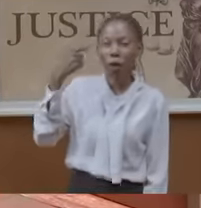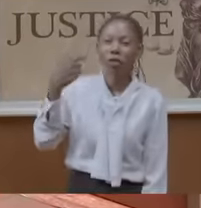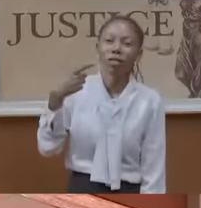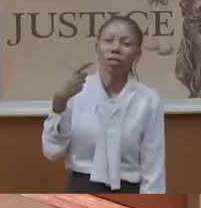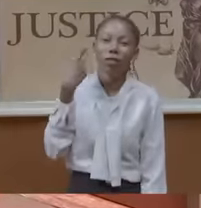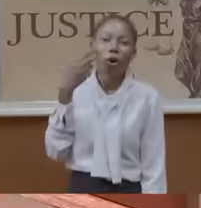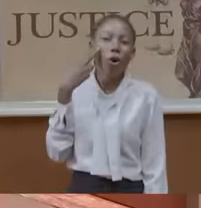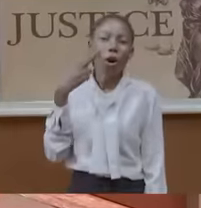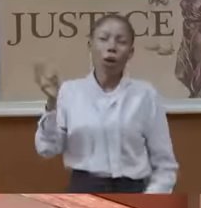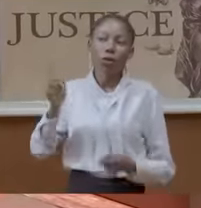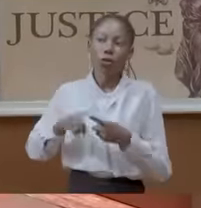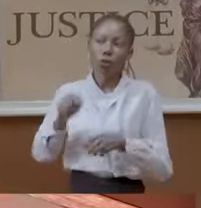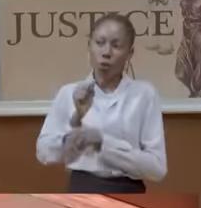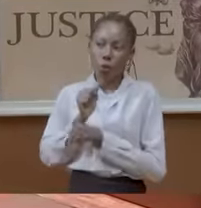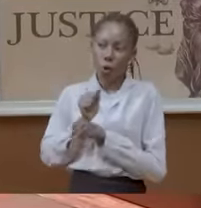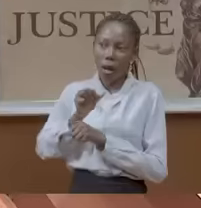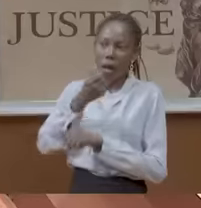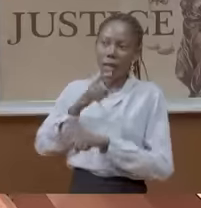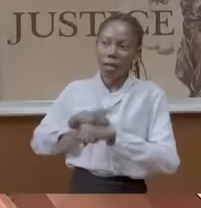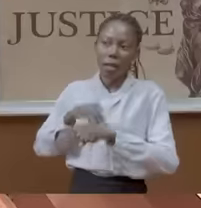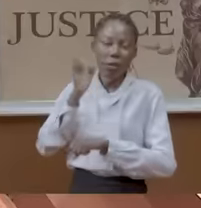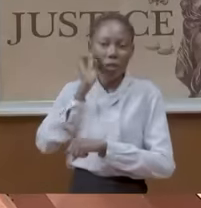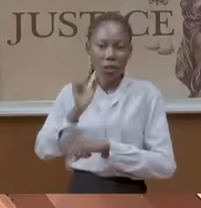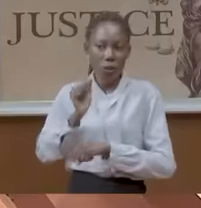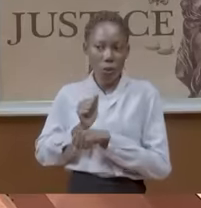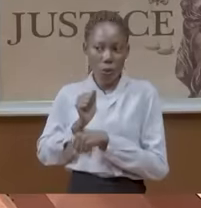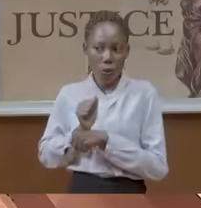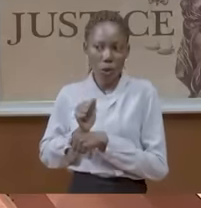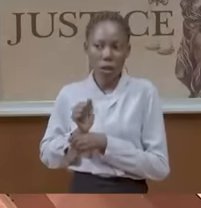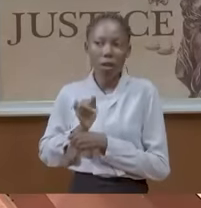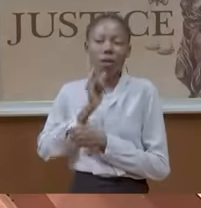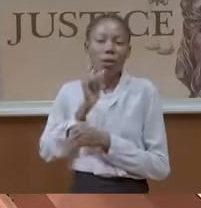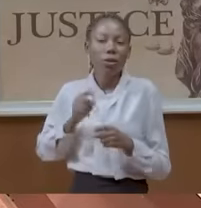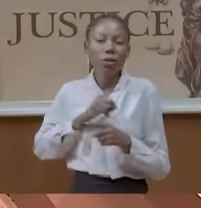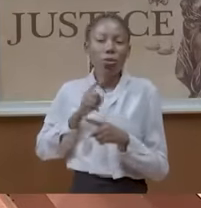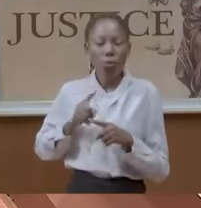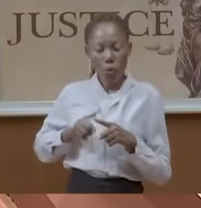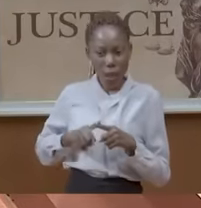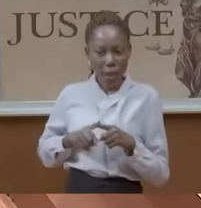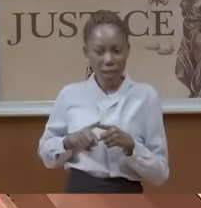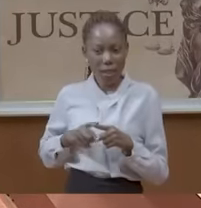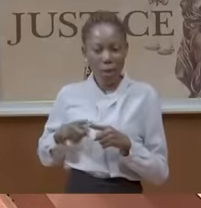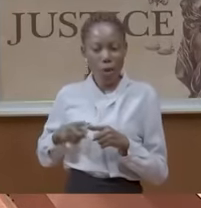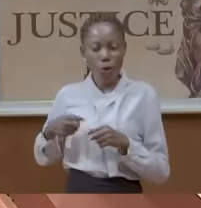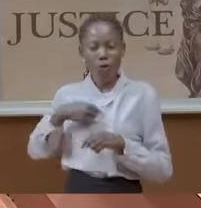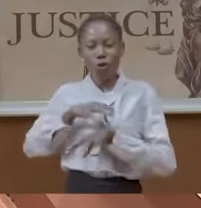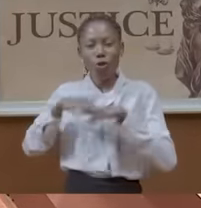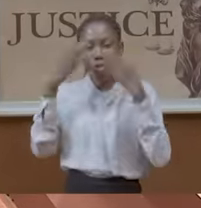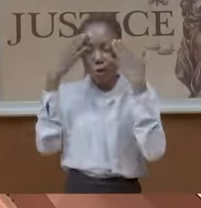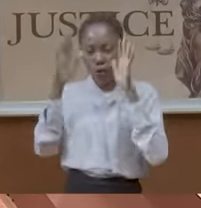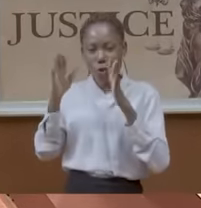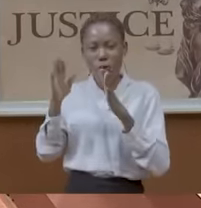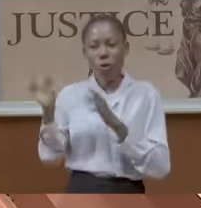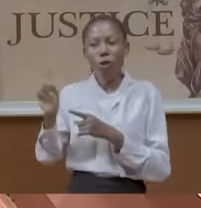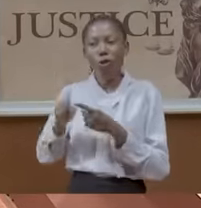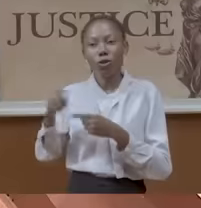working, I always tell, anytime she walks is when we are at the wit's end, nowhere to go. That's when she carried anything